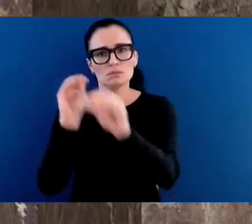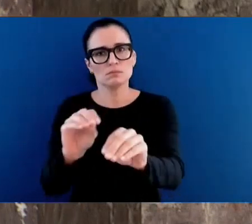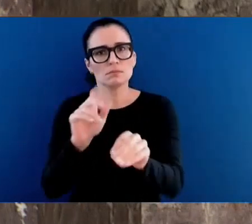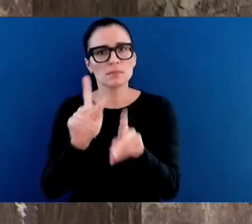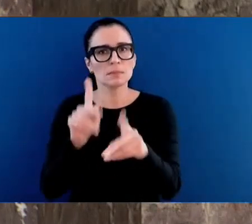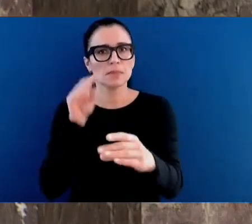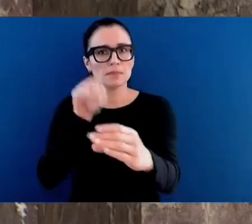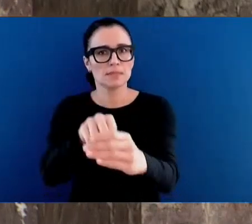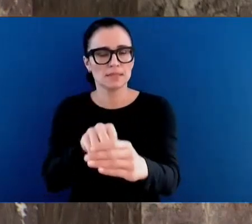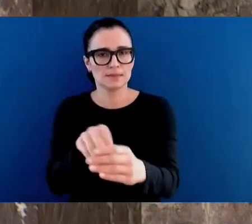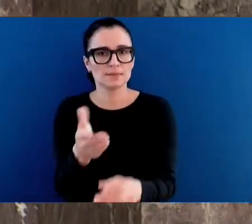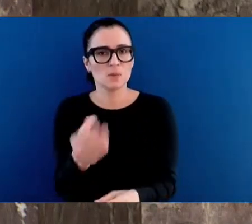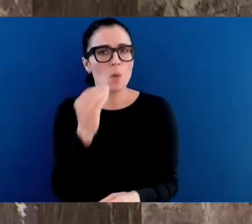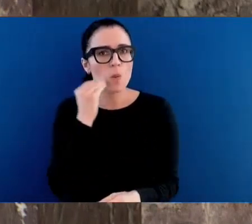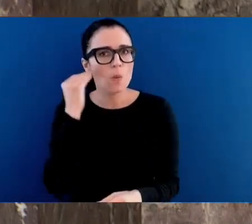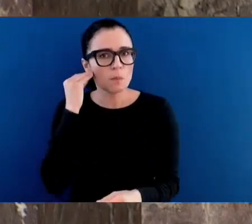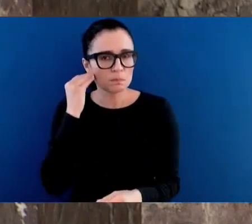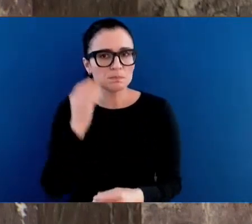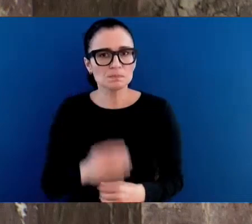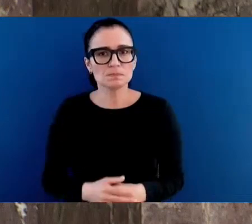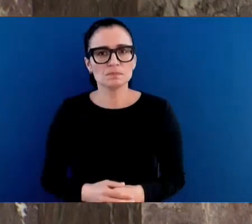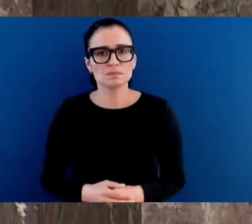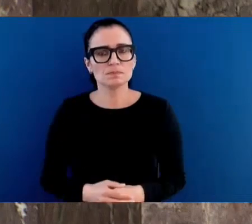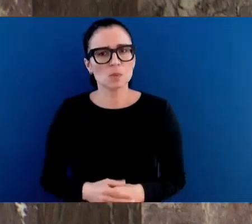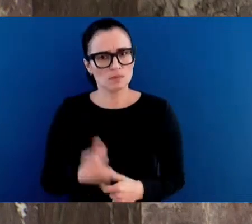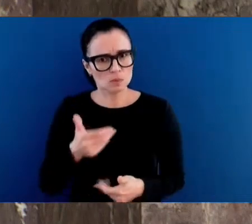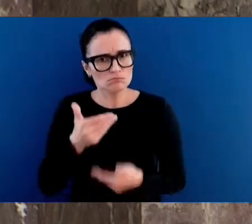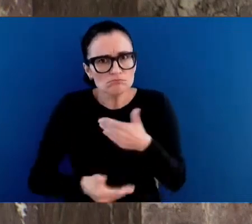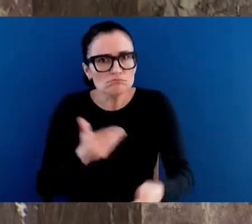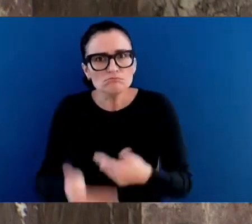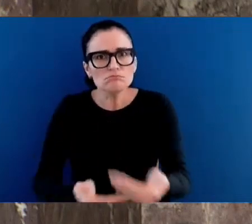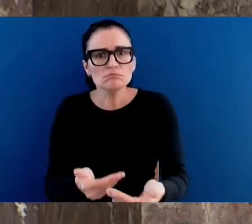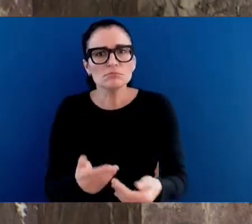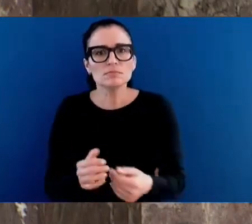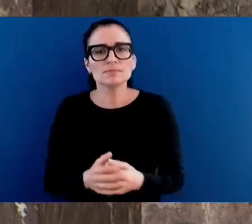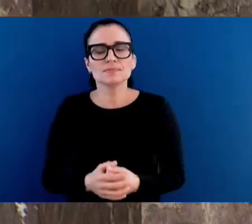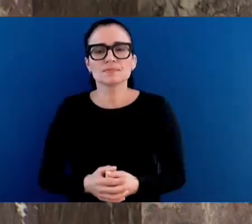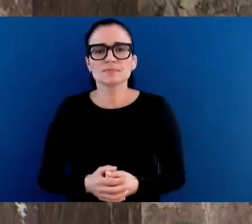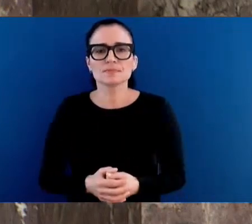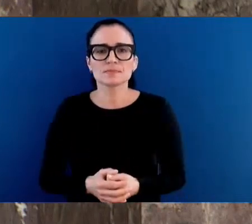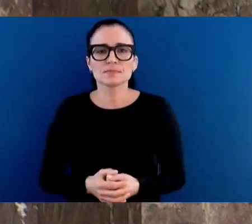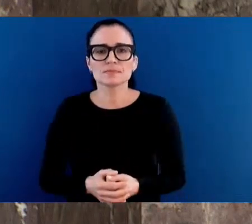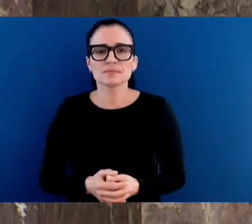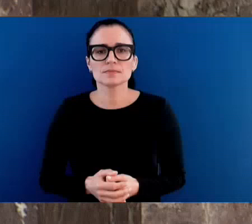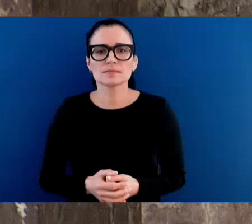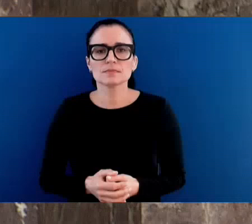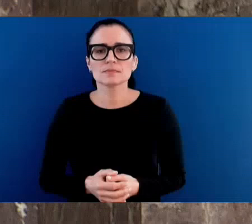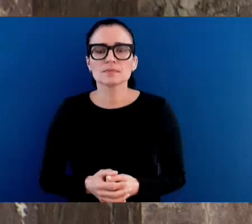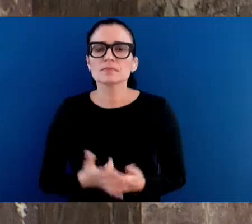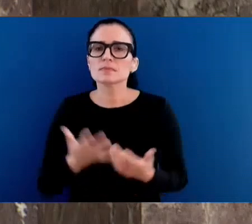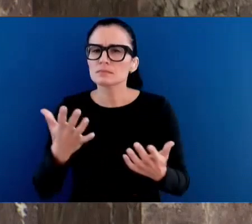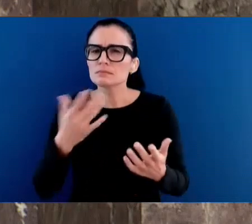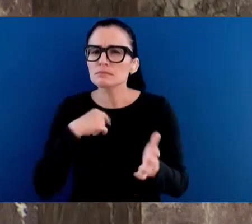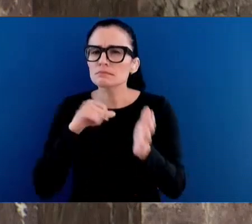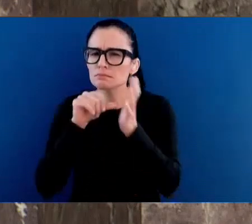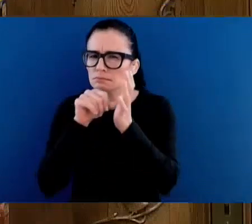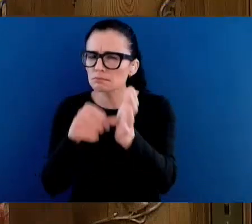member's interest in wanting to ensure people that are vulnerable get housing. That's what we're going to continue to focus on this side of the House.